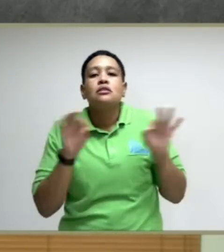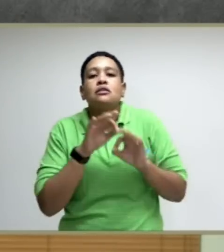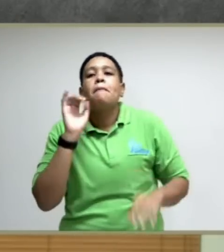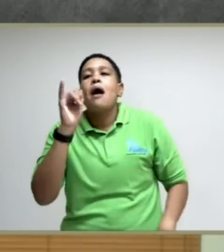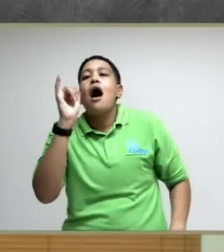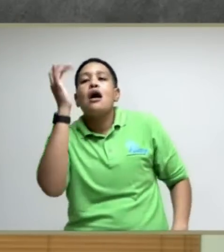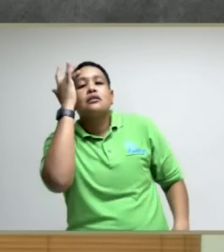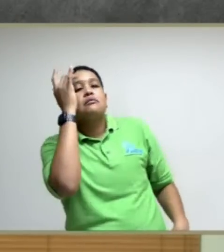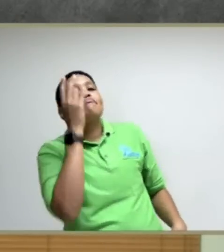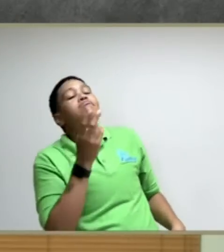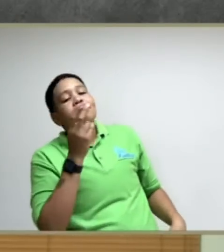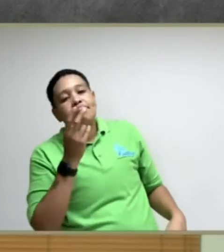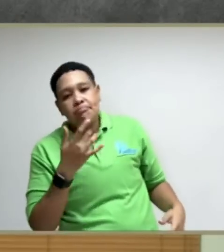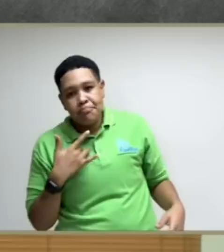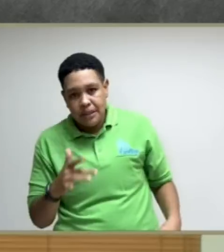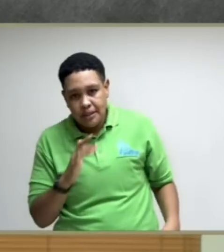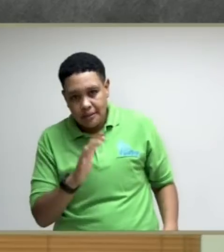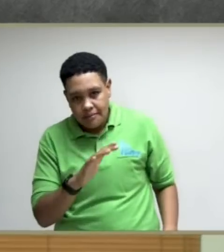cases.